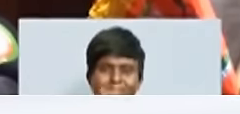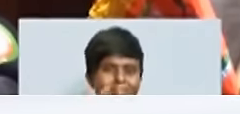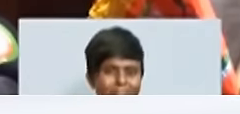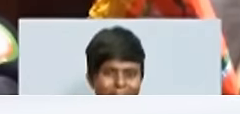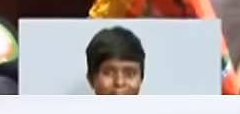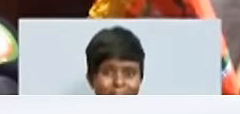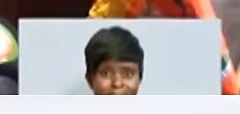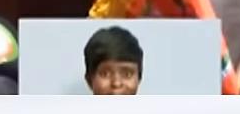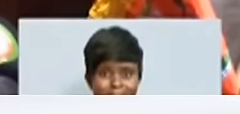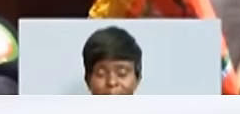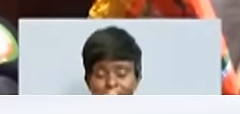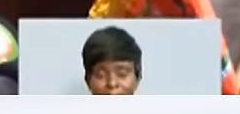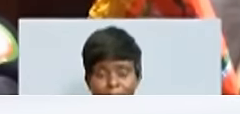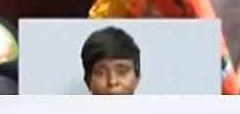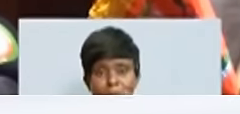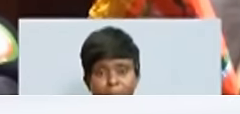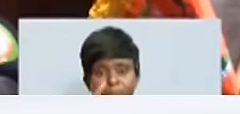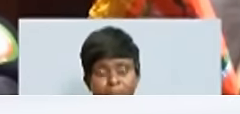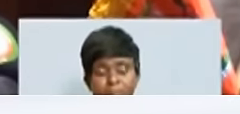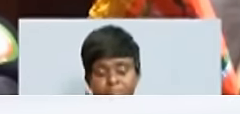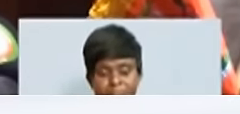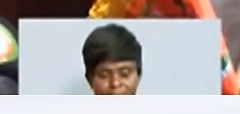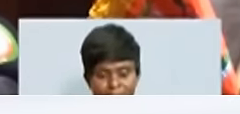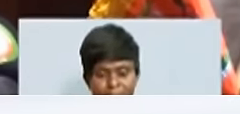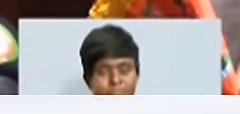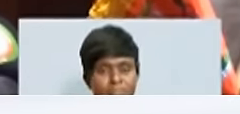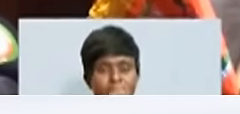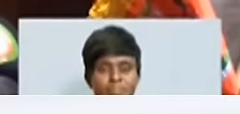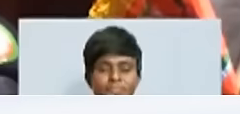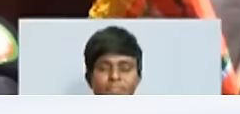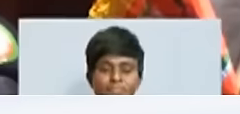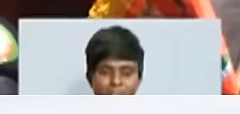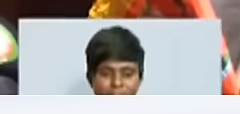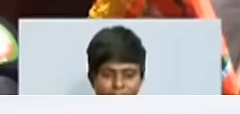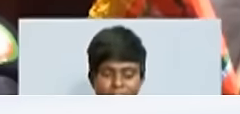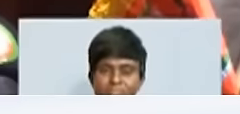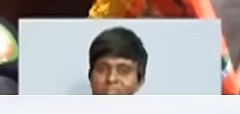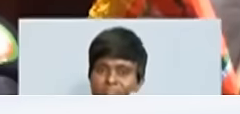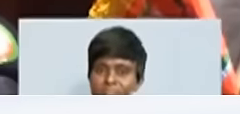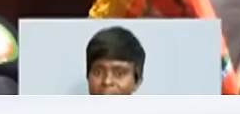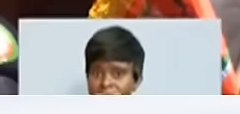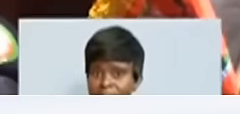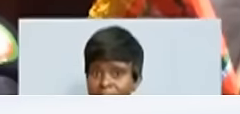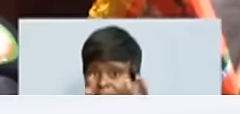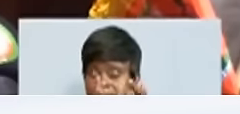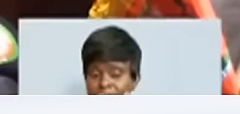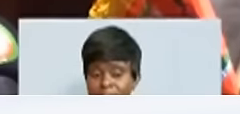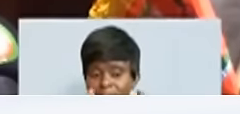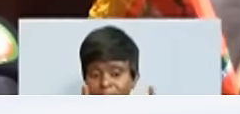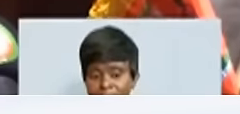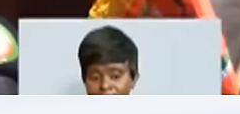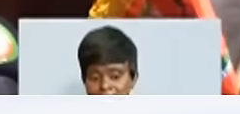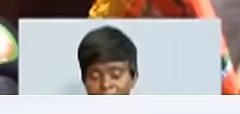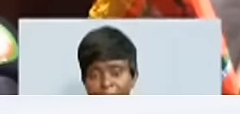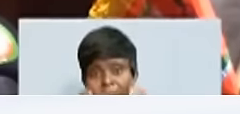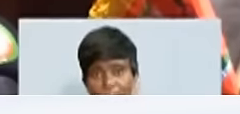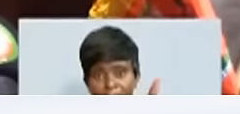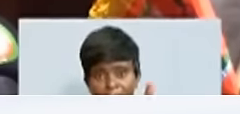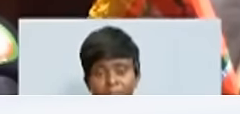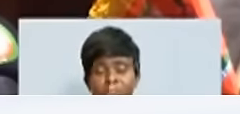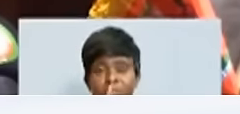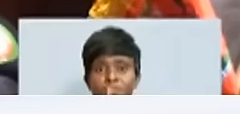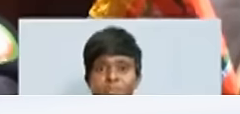contradictions. Let us always stand for and live by our national values and principles.